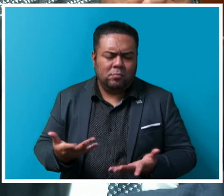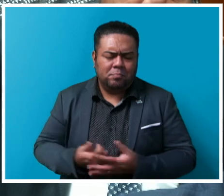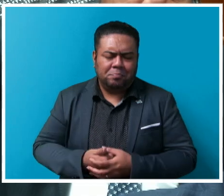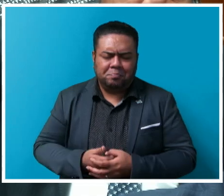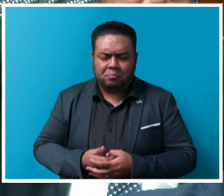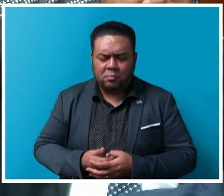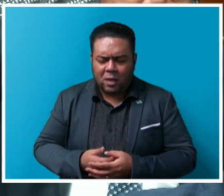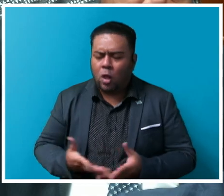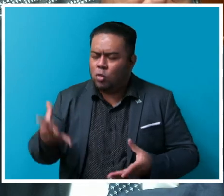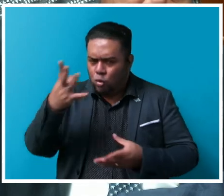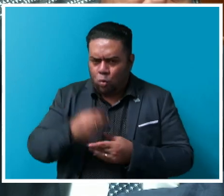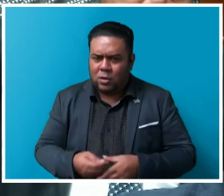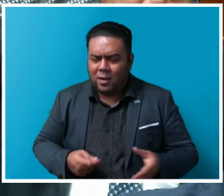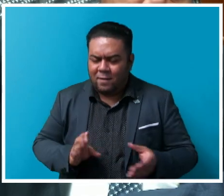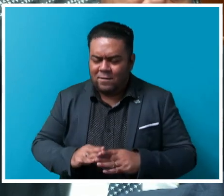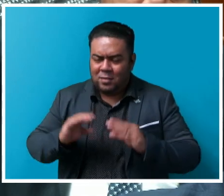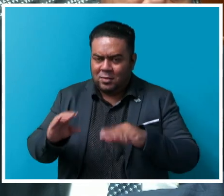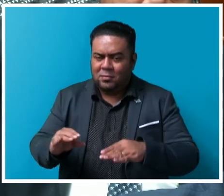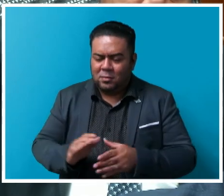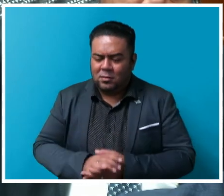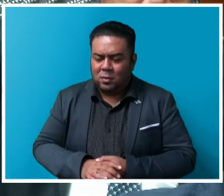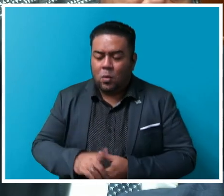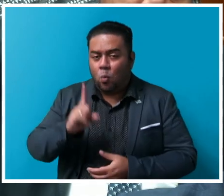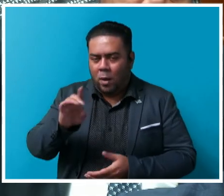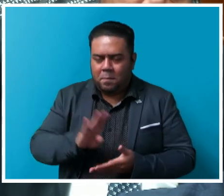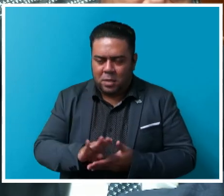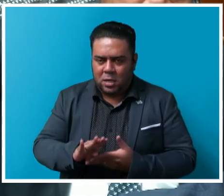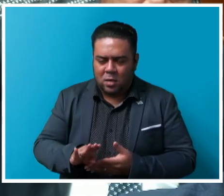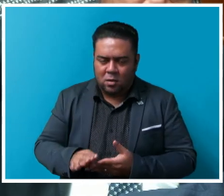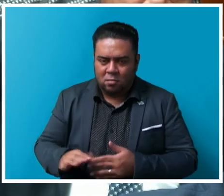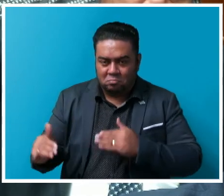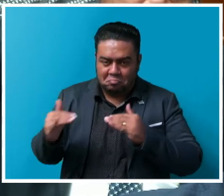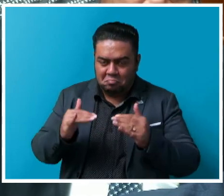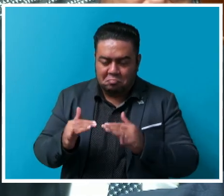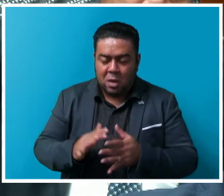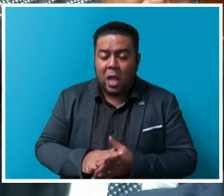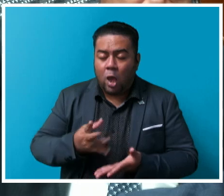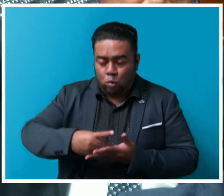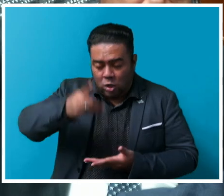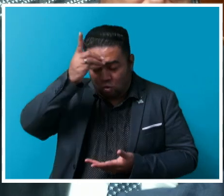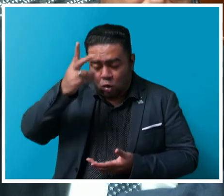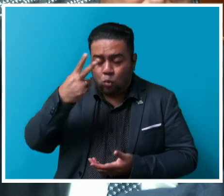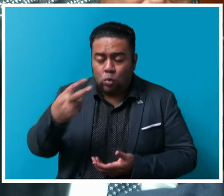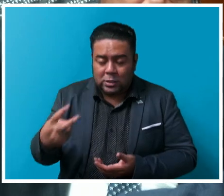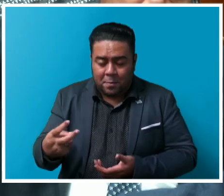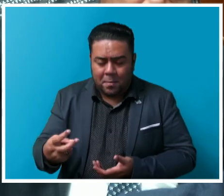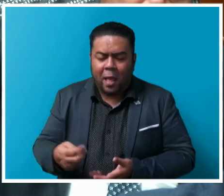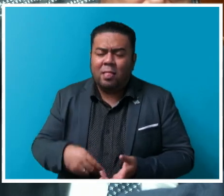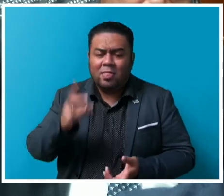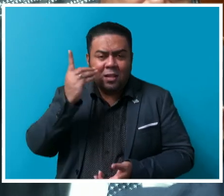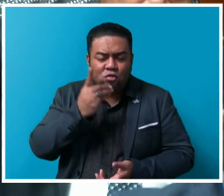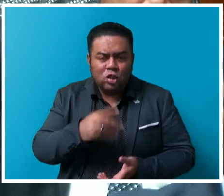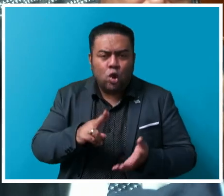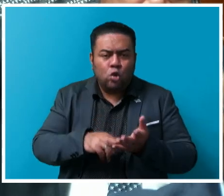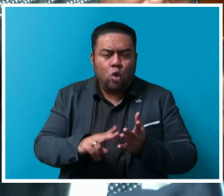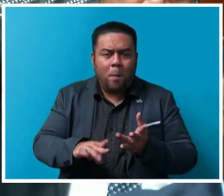investment will be in excess of Fijian dollars 1 billion. Educational tourism and digital nomads is being